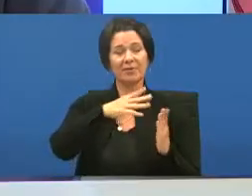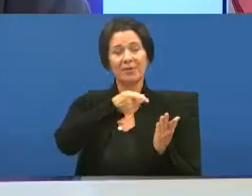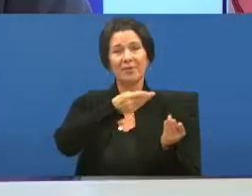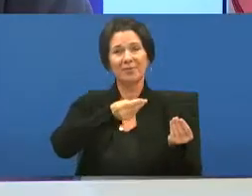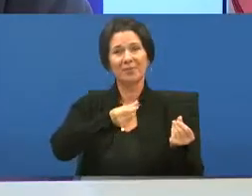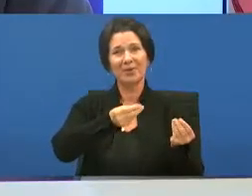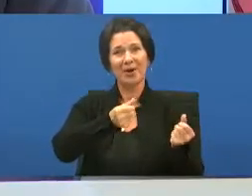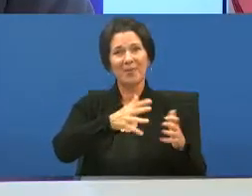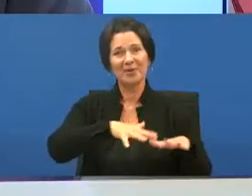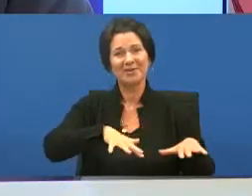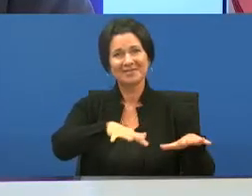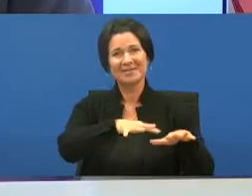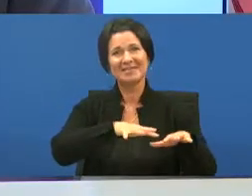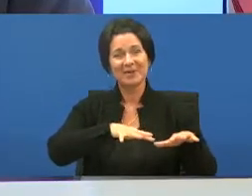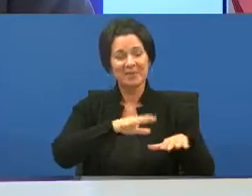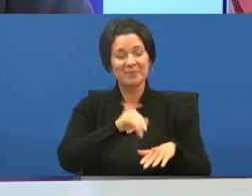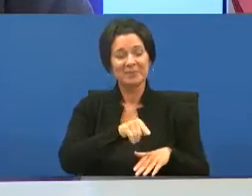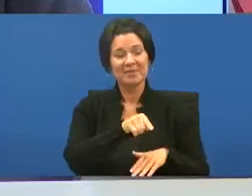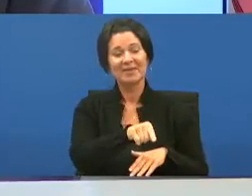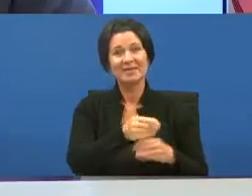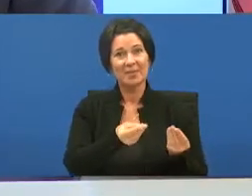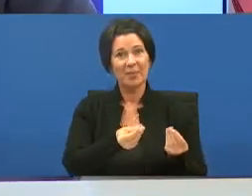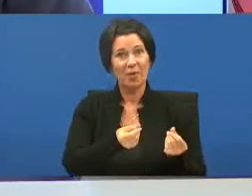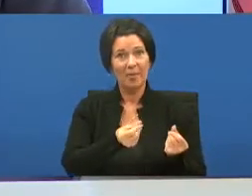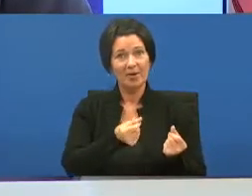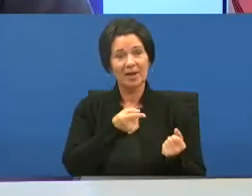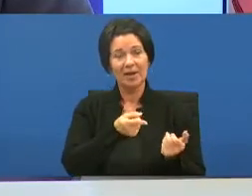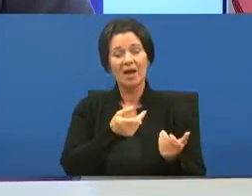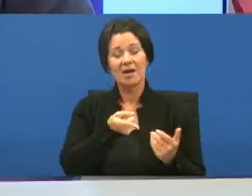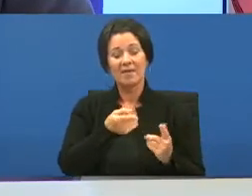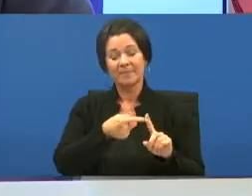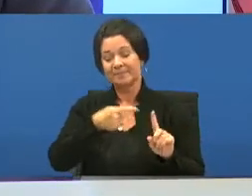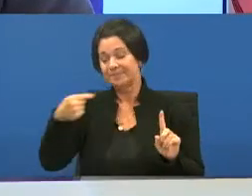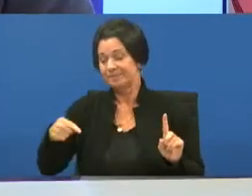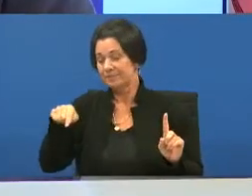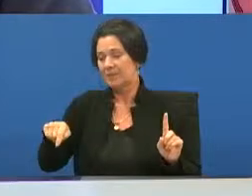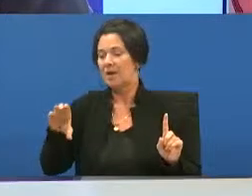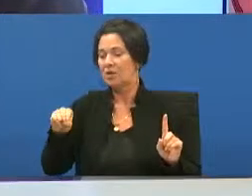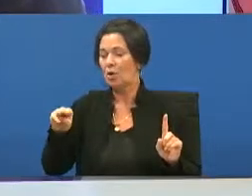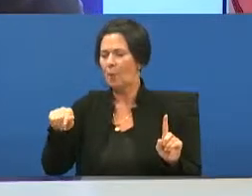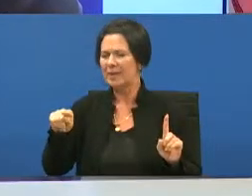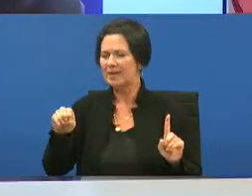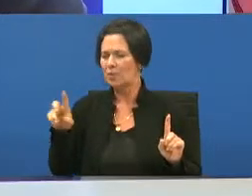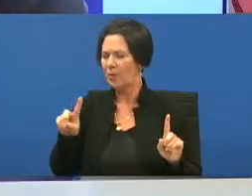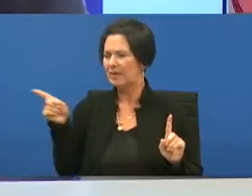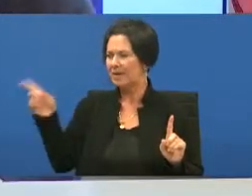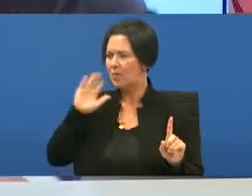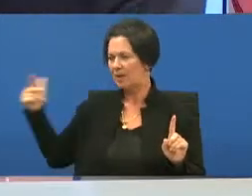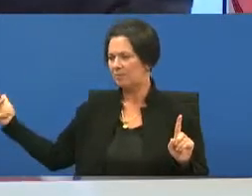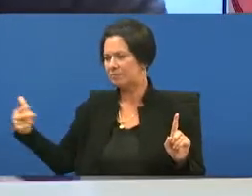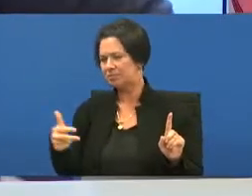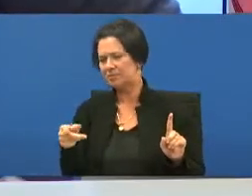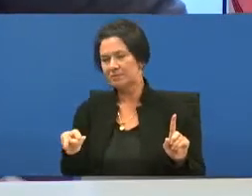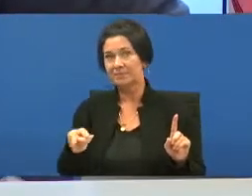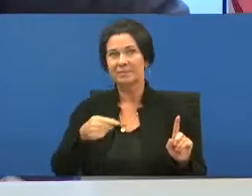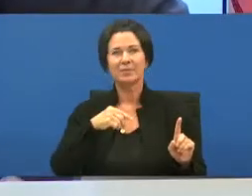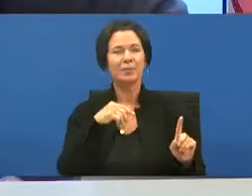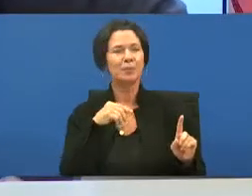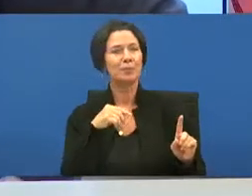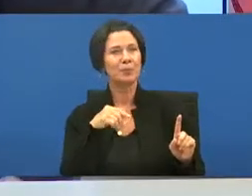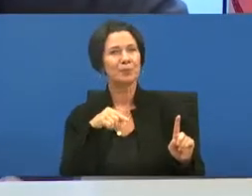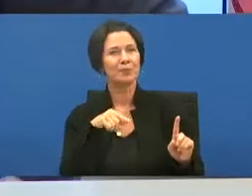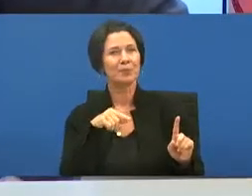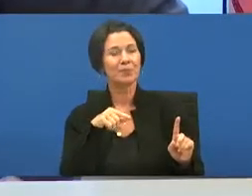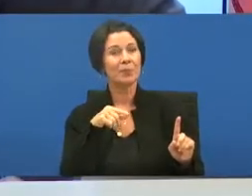touch this property off of Comede where the main entrance would be, I was kind of looking at the map.